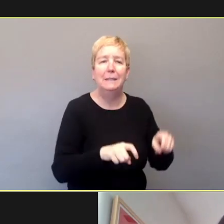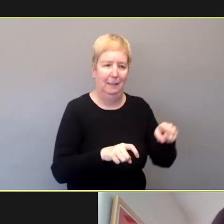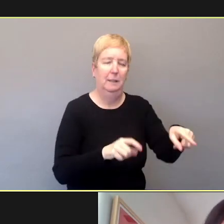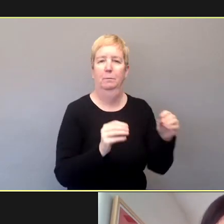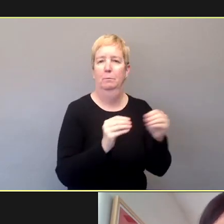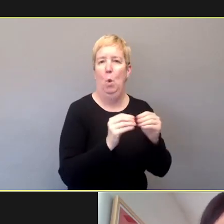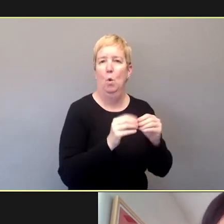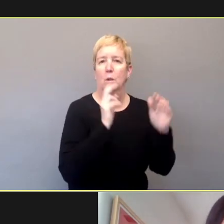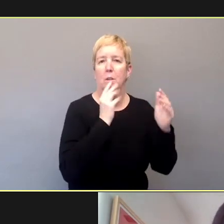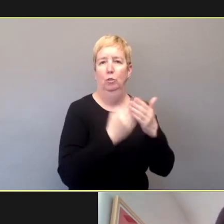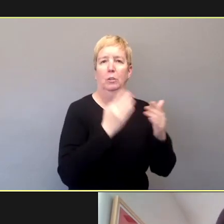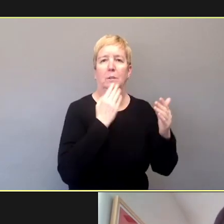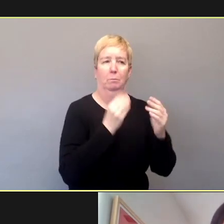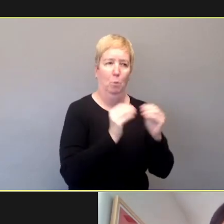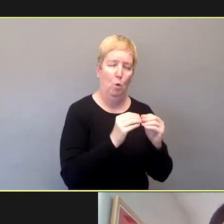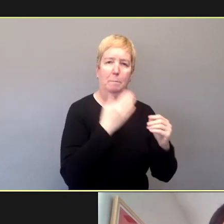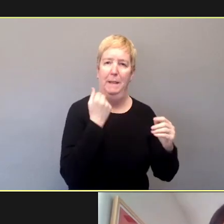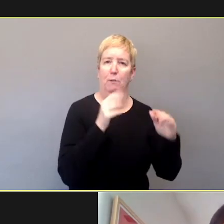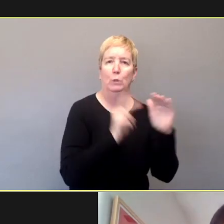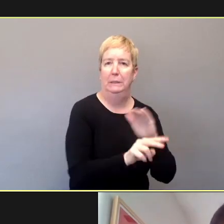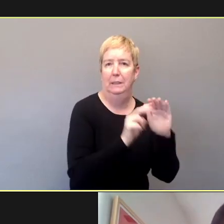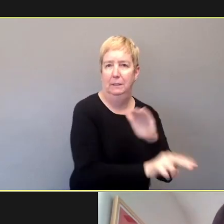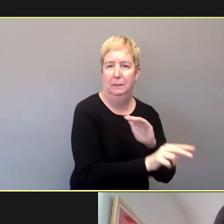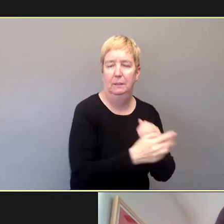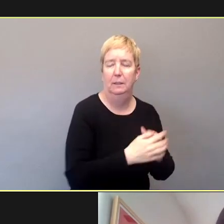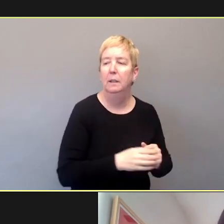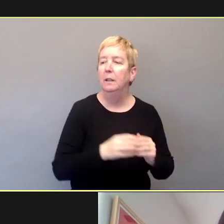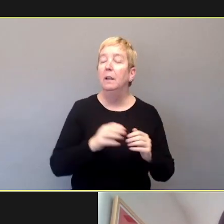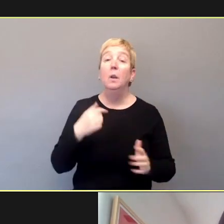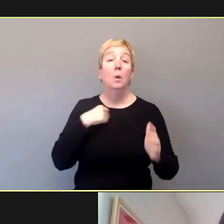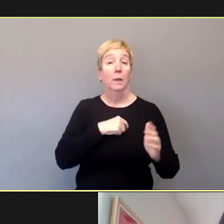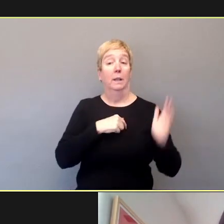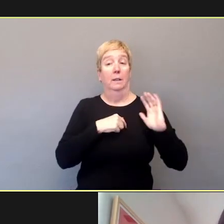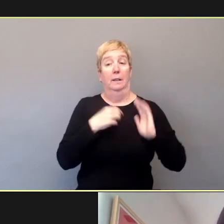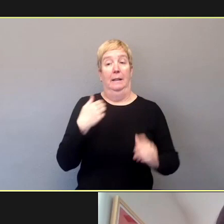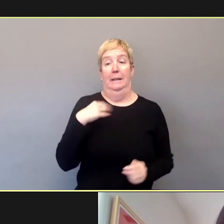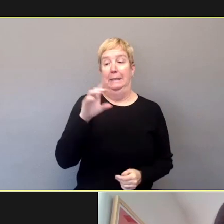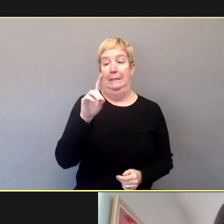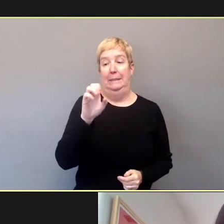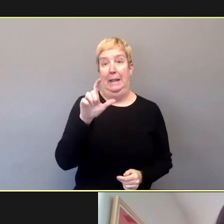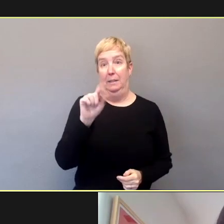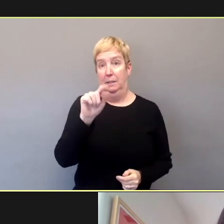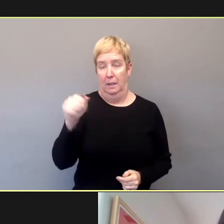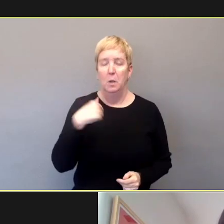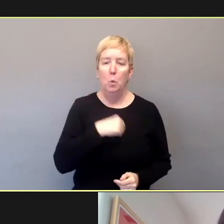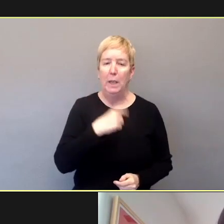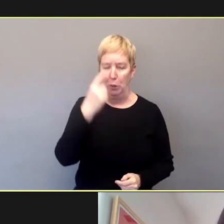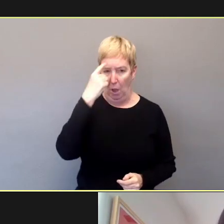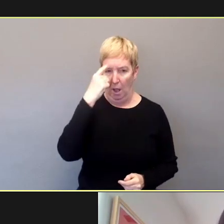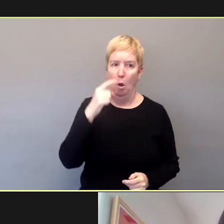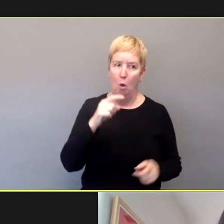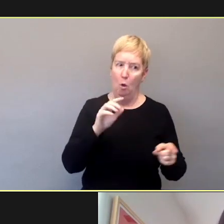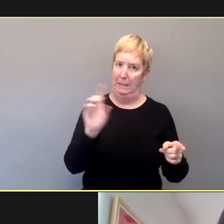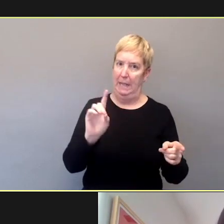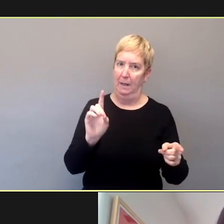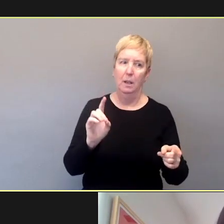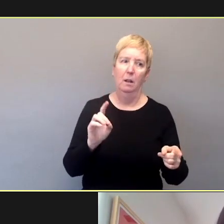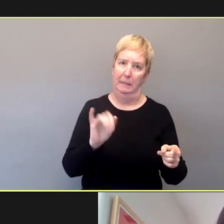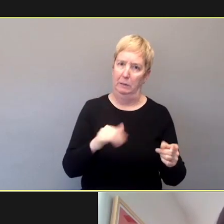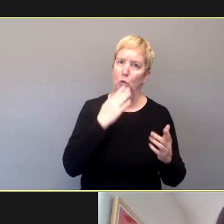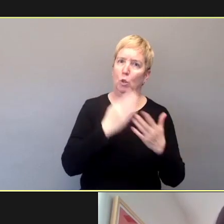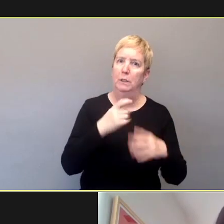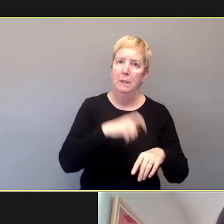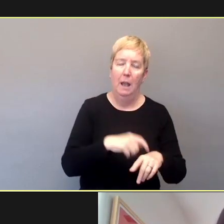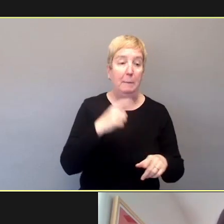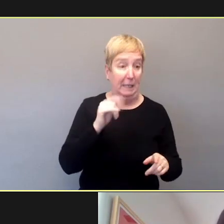talked about it in the middle of the Delta wave, we thought 2 things. One, this could be incredibly valuable for a